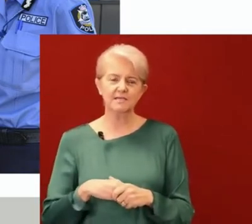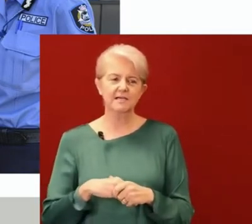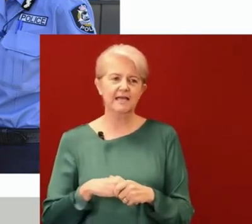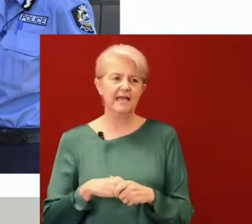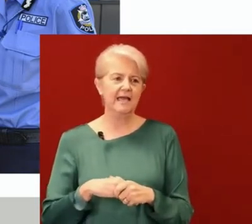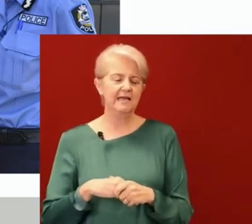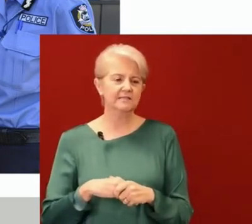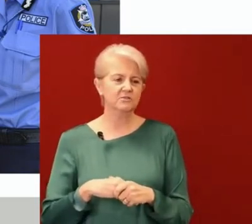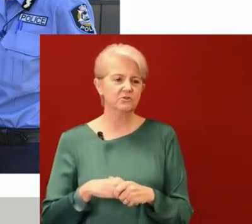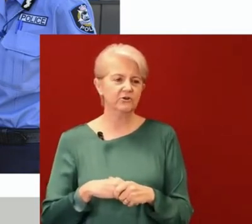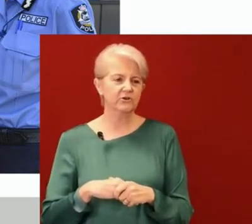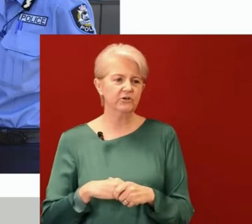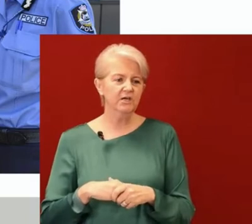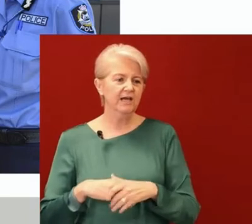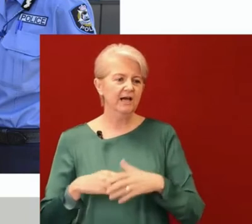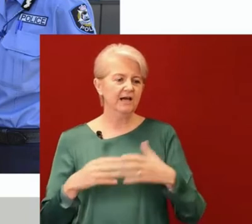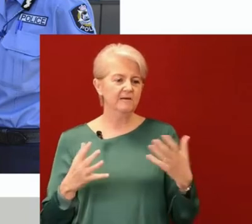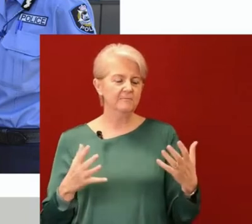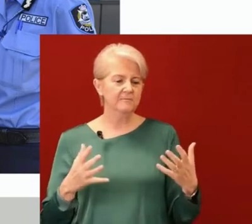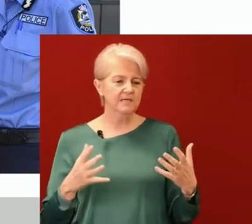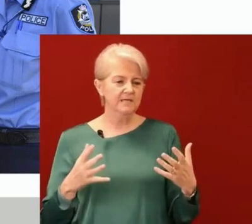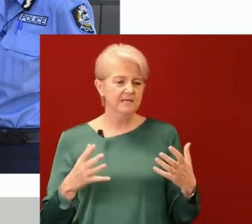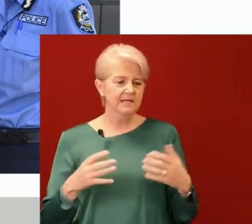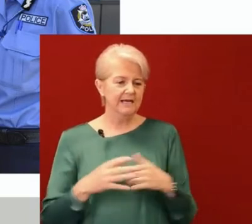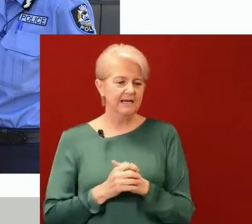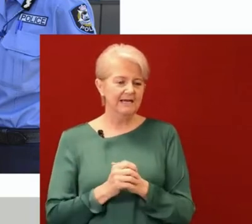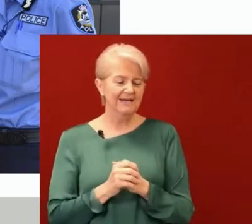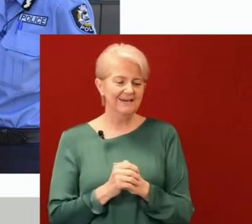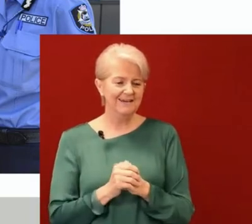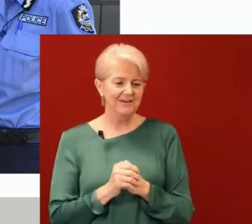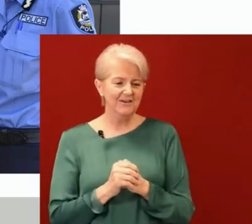around here. And, you know,